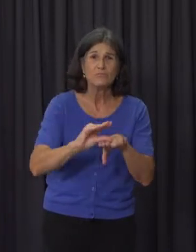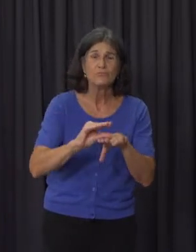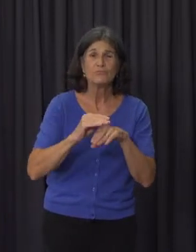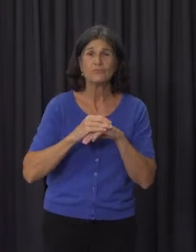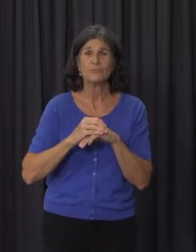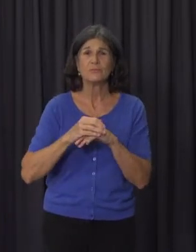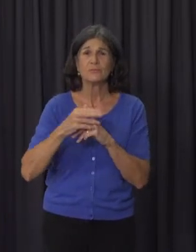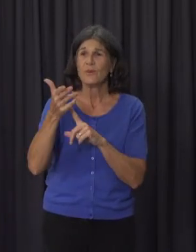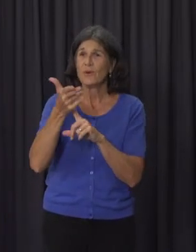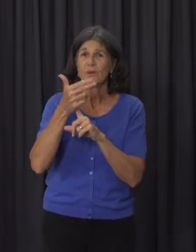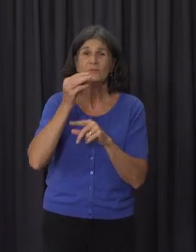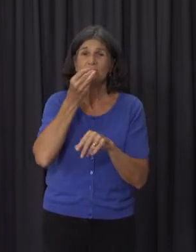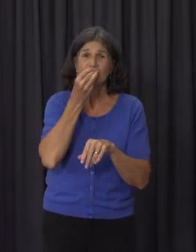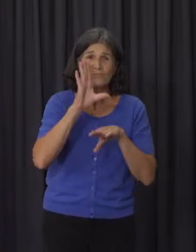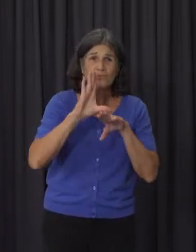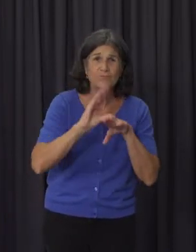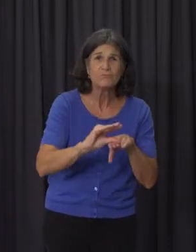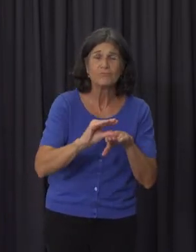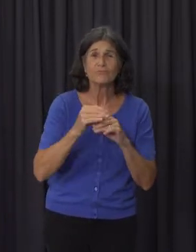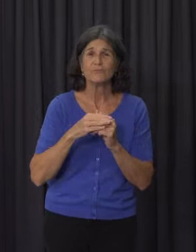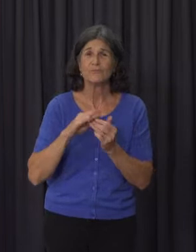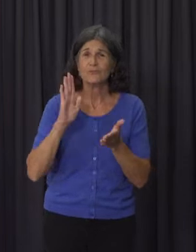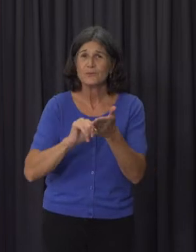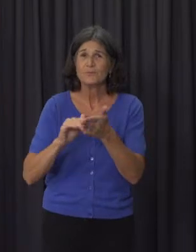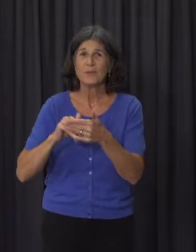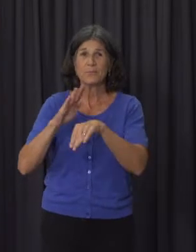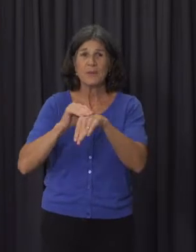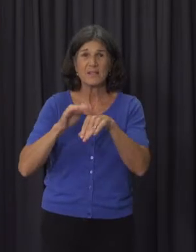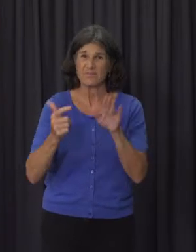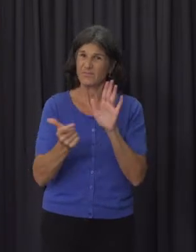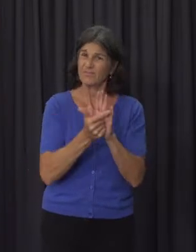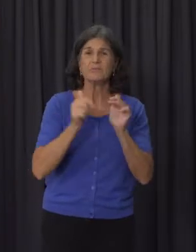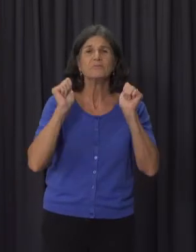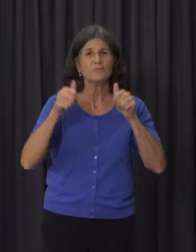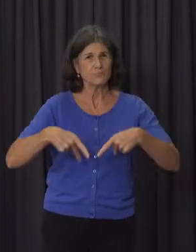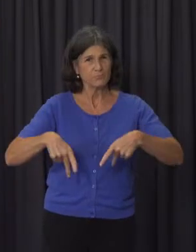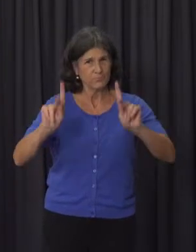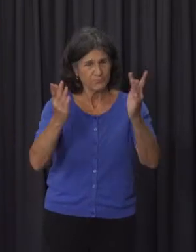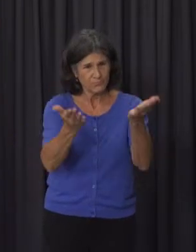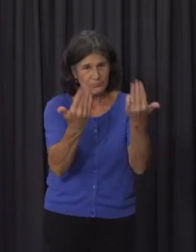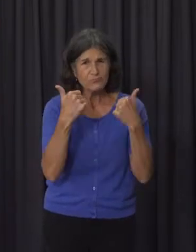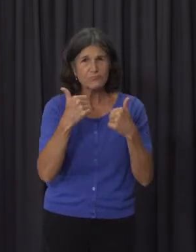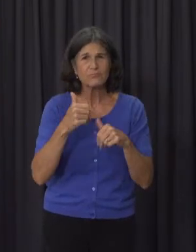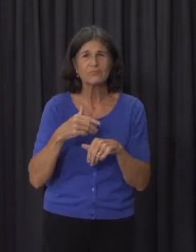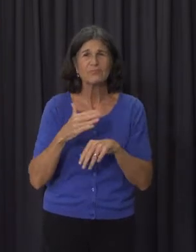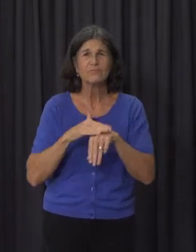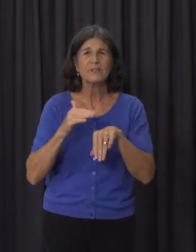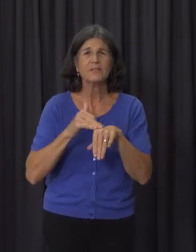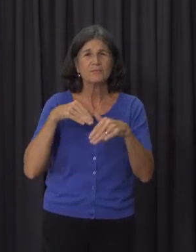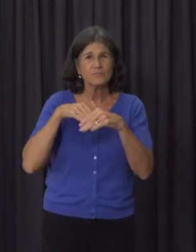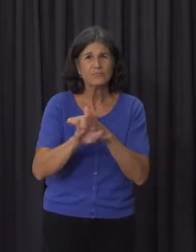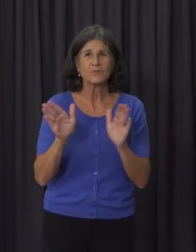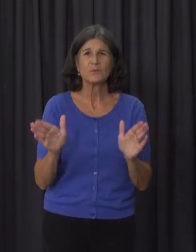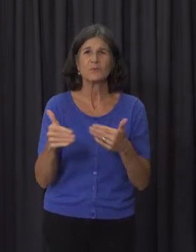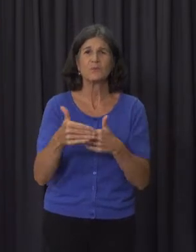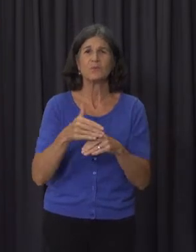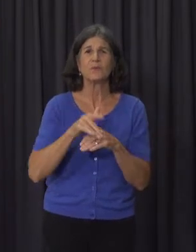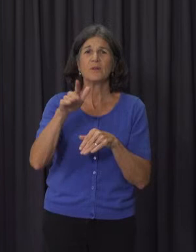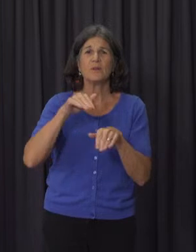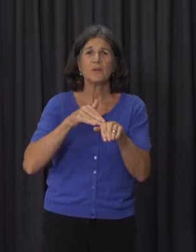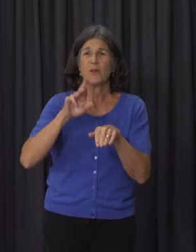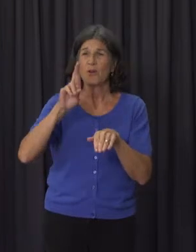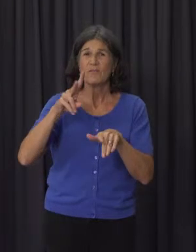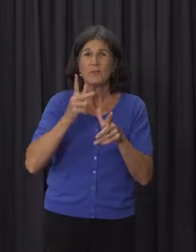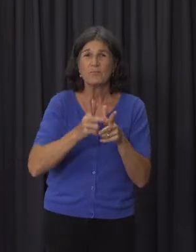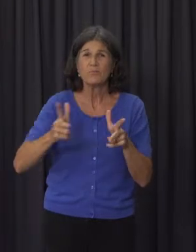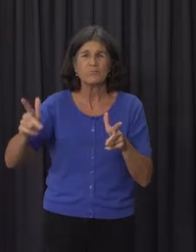stay when they normally wouldn't allow that in their hotel, and allowing free parking for RVs. You know, it really is great